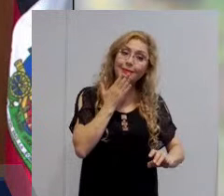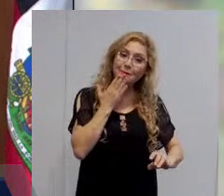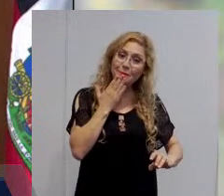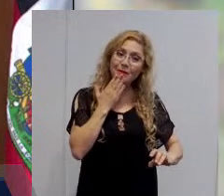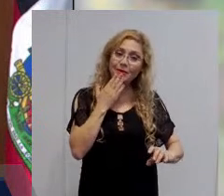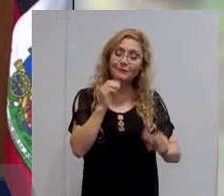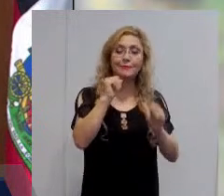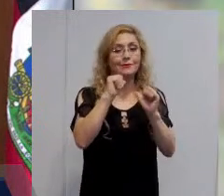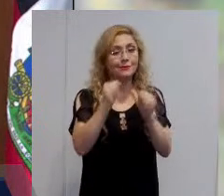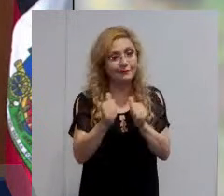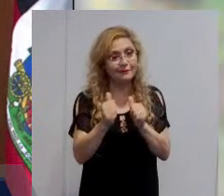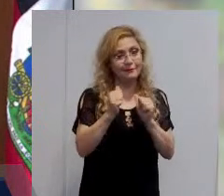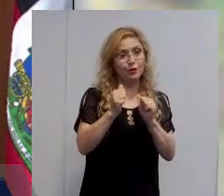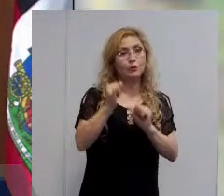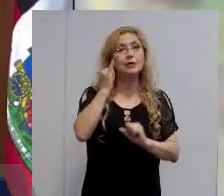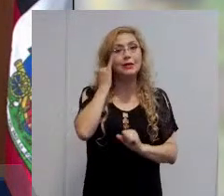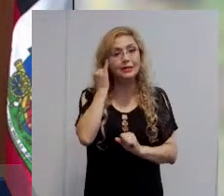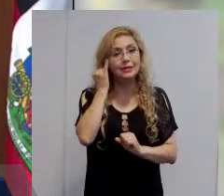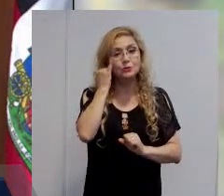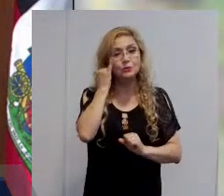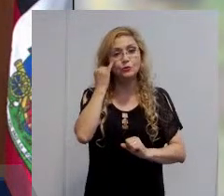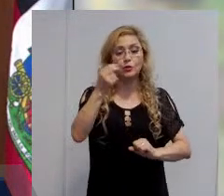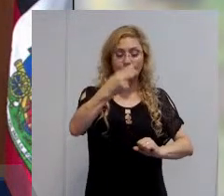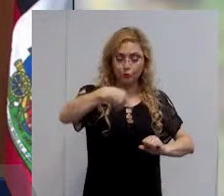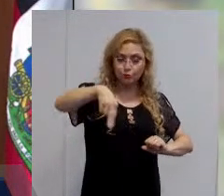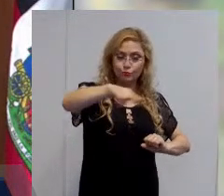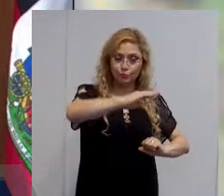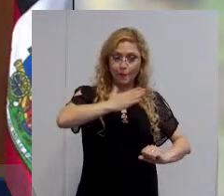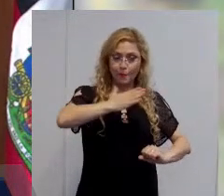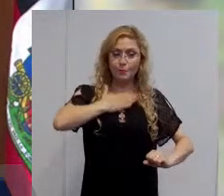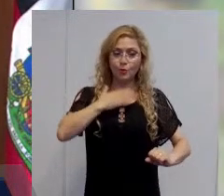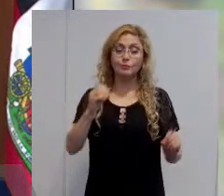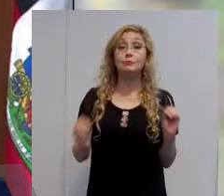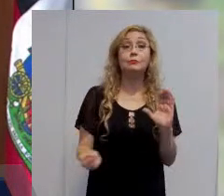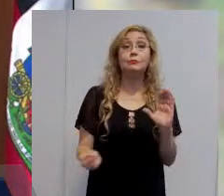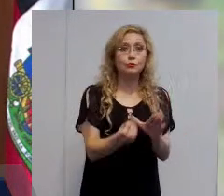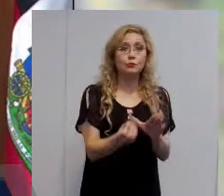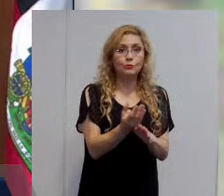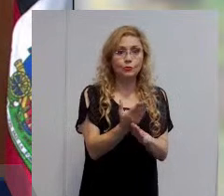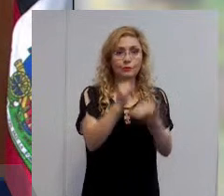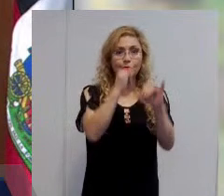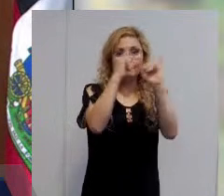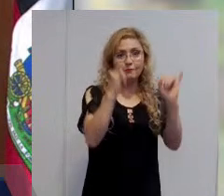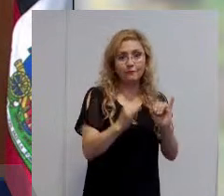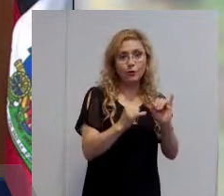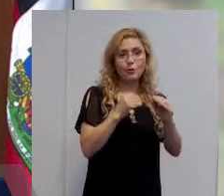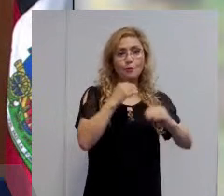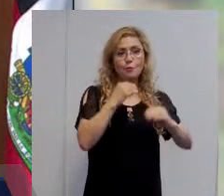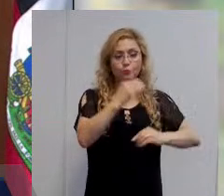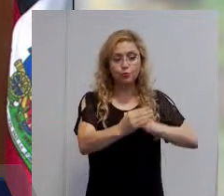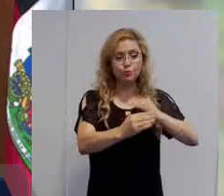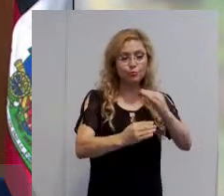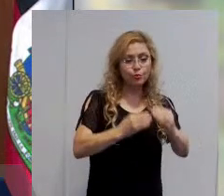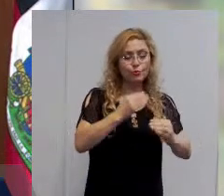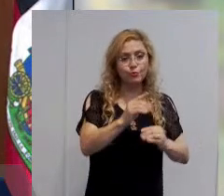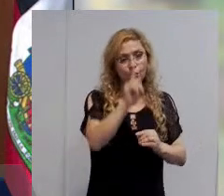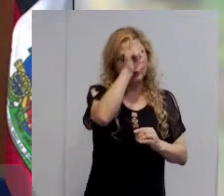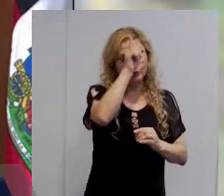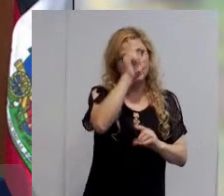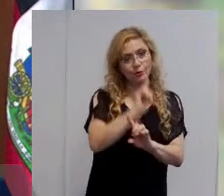challenge for the institutions. We need to make progress. We need to become more